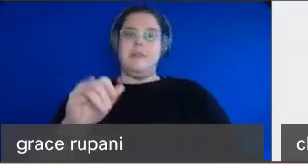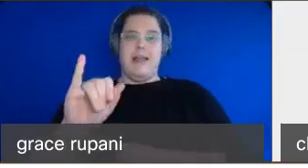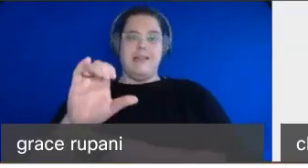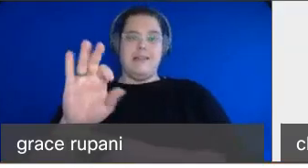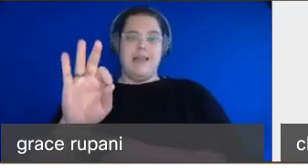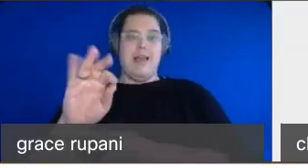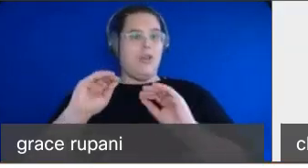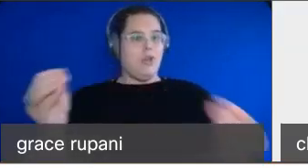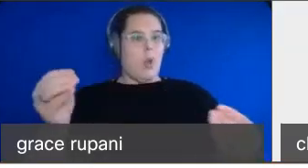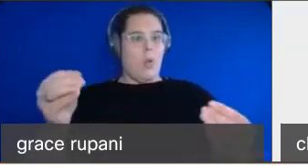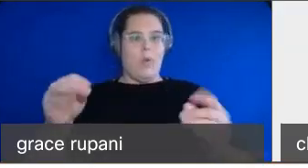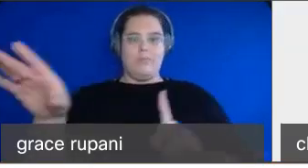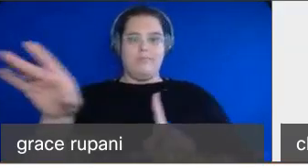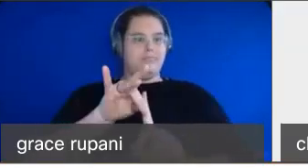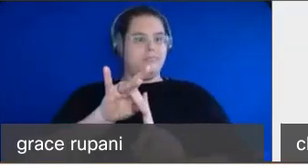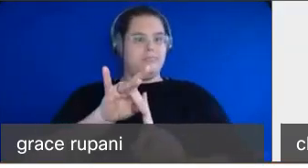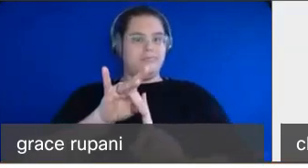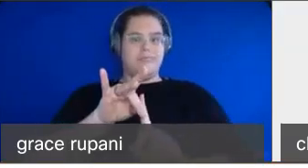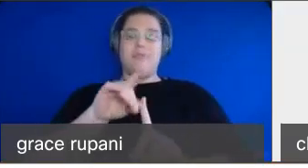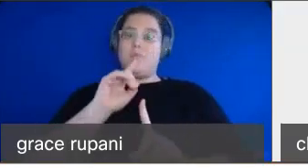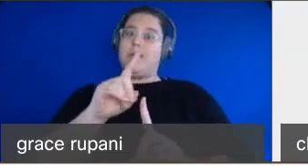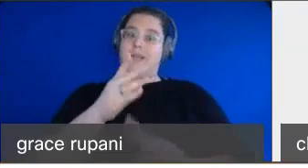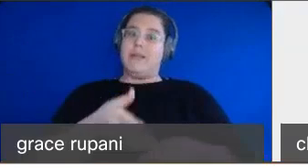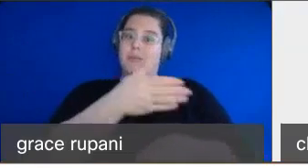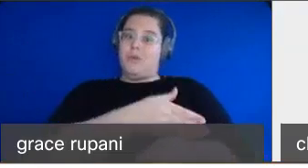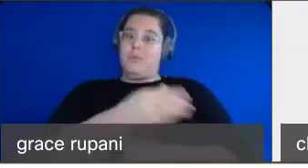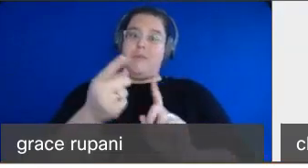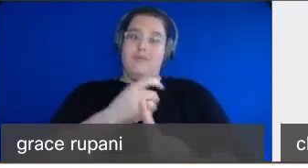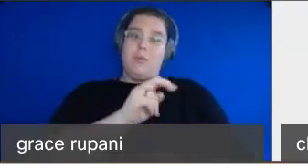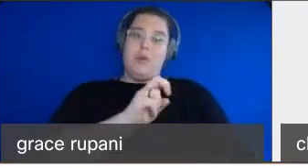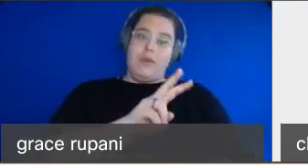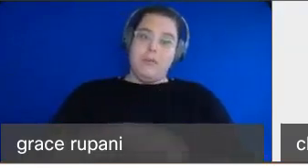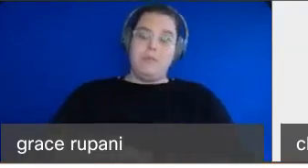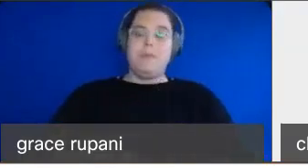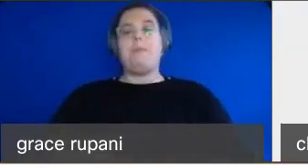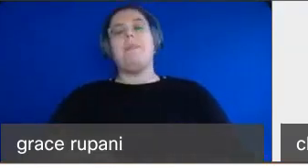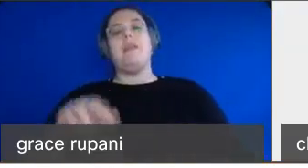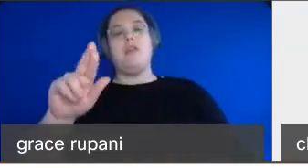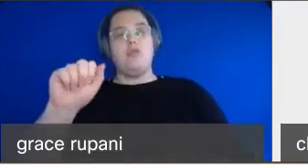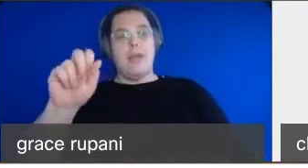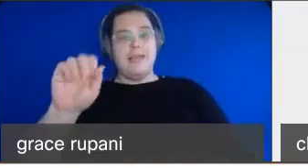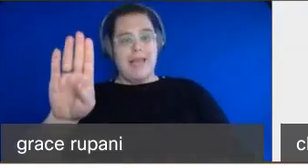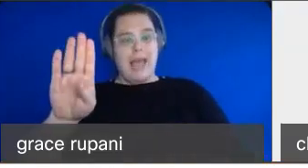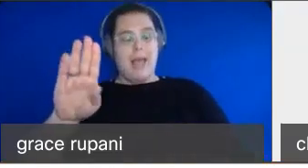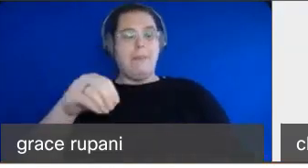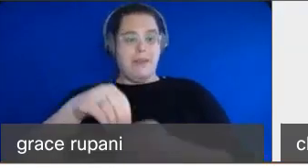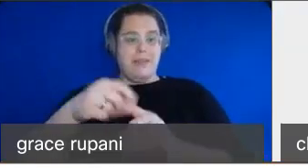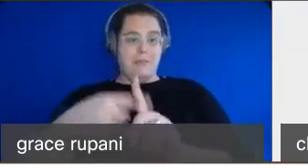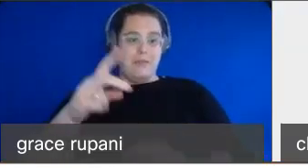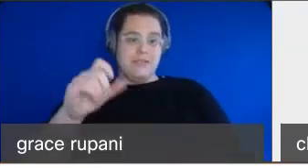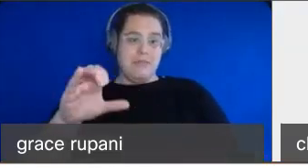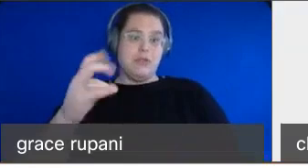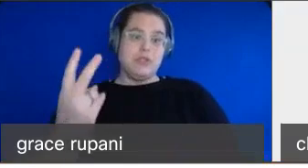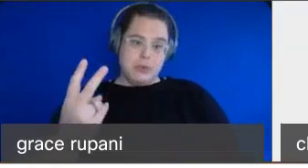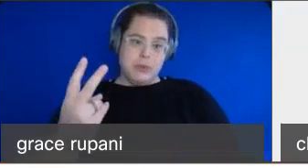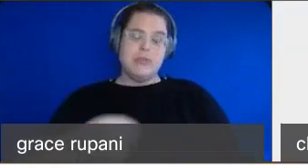which was quite an improvement from the prior month. 2 in a ResHab, 32 in supported living, which was